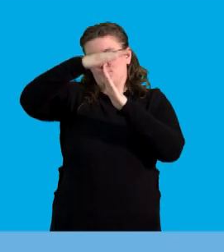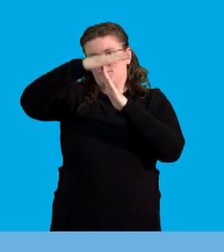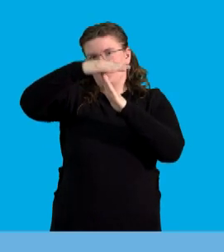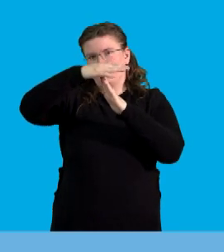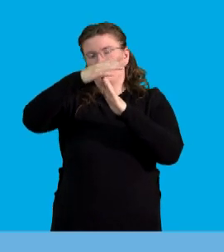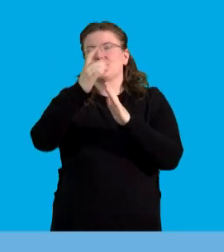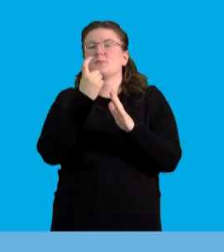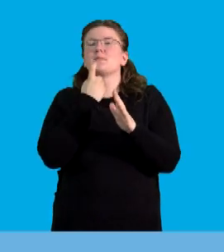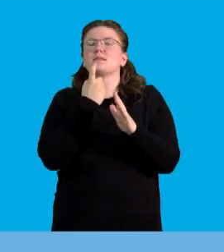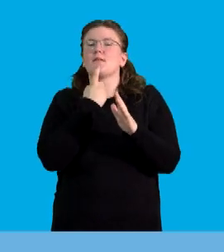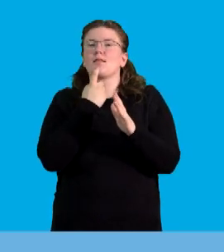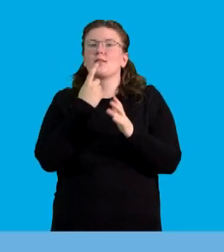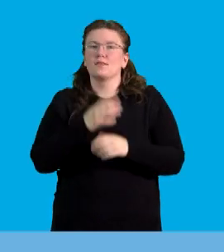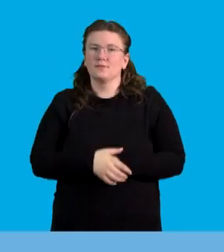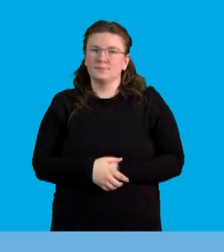of the metal.